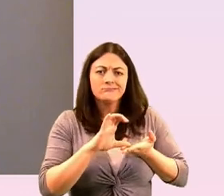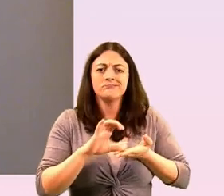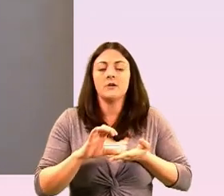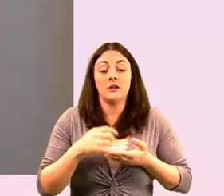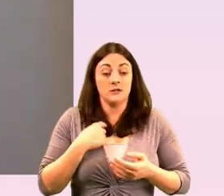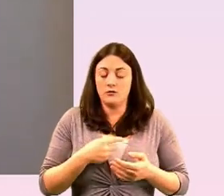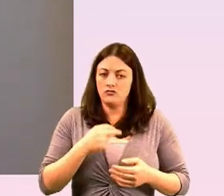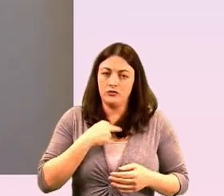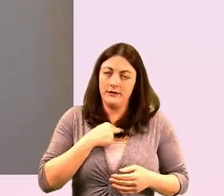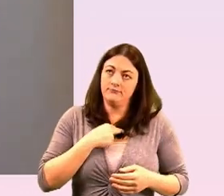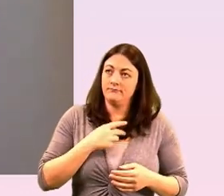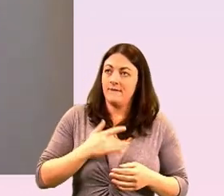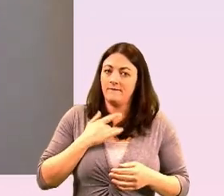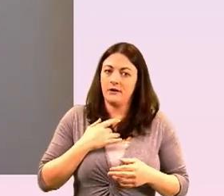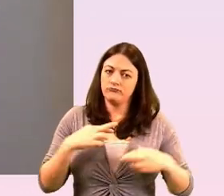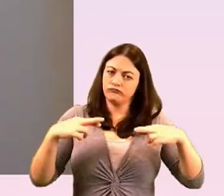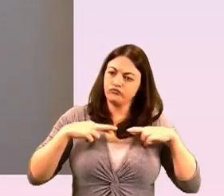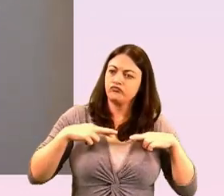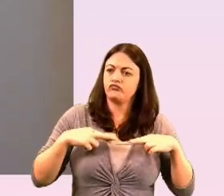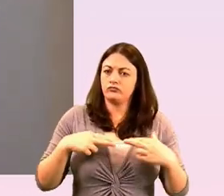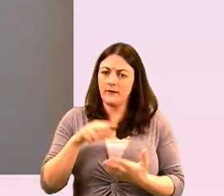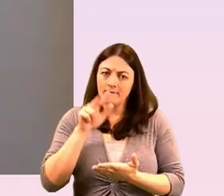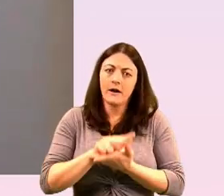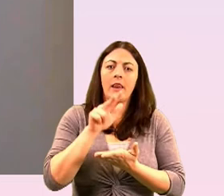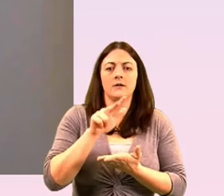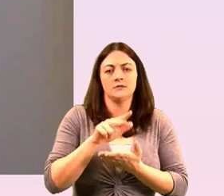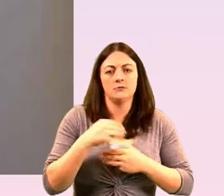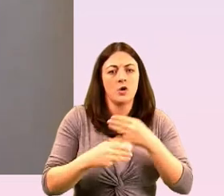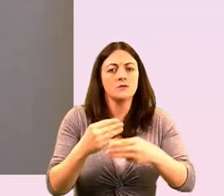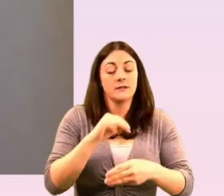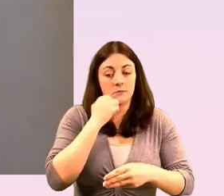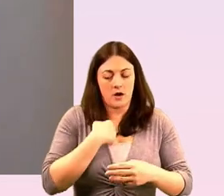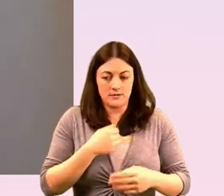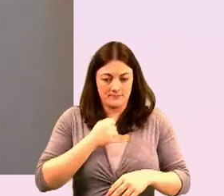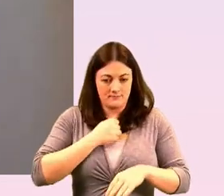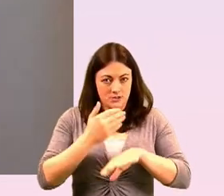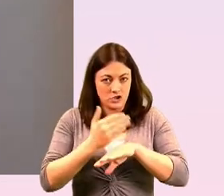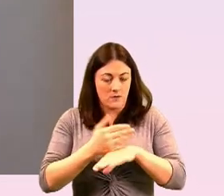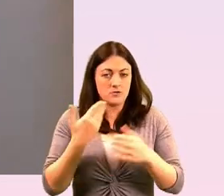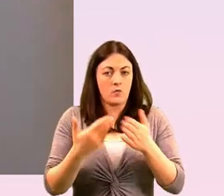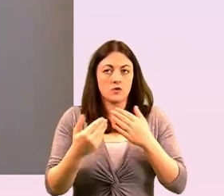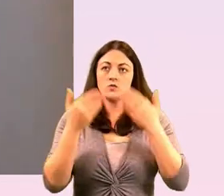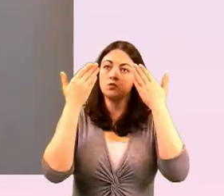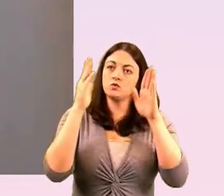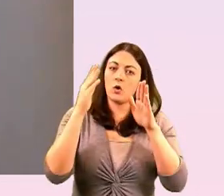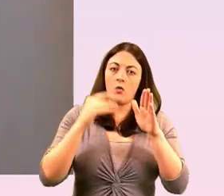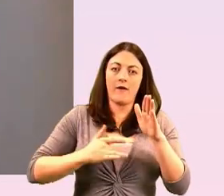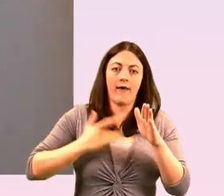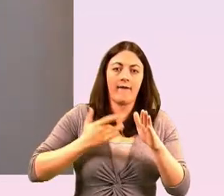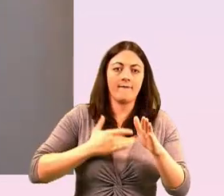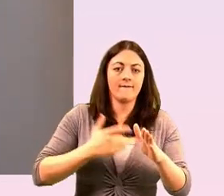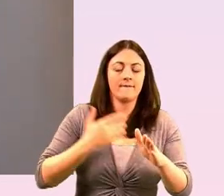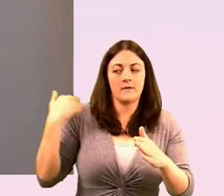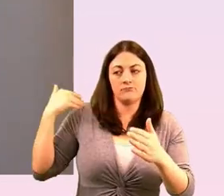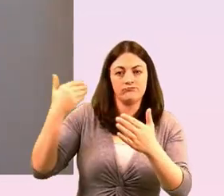process for us to because obviously our job is to reflect queer life and to keep our uh we our core